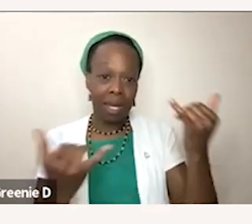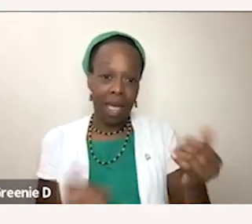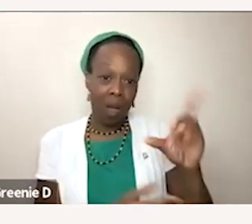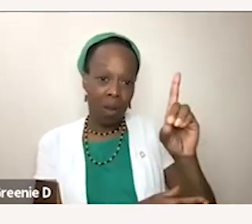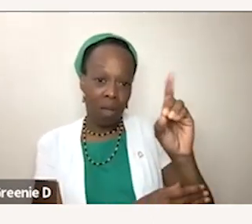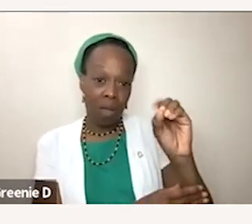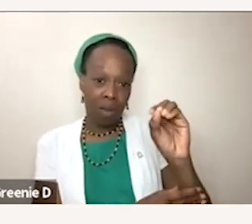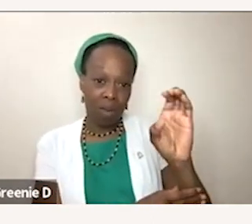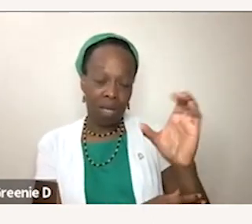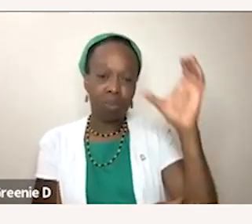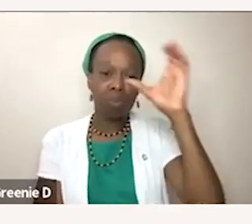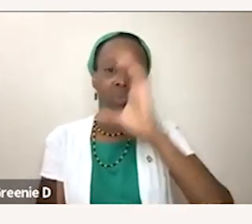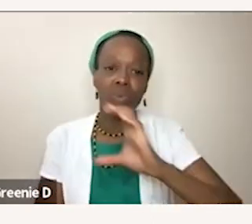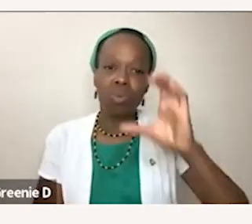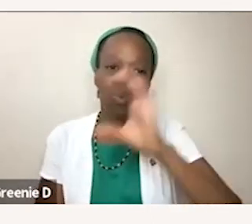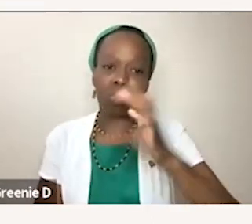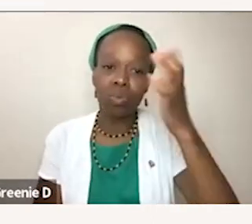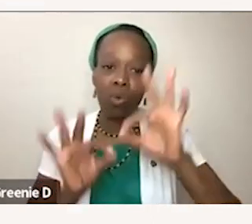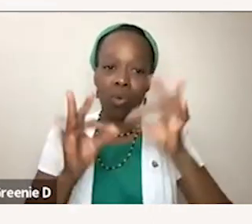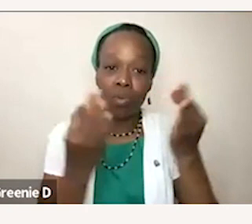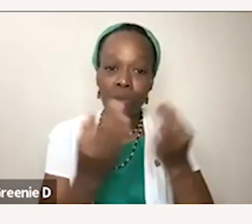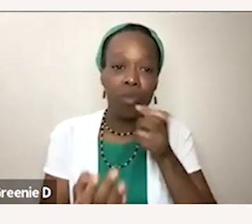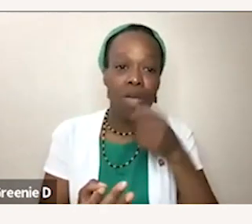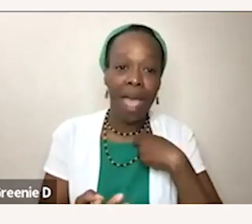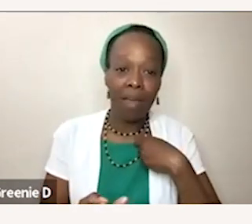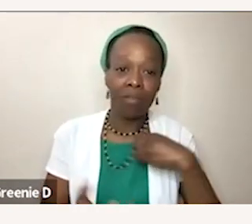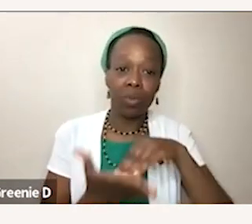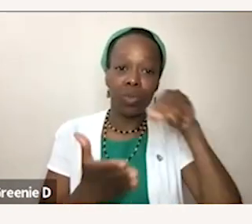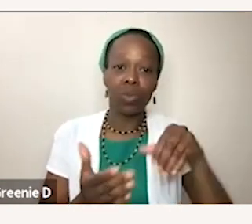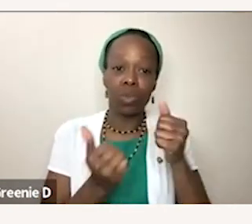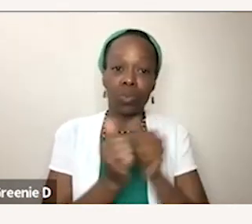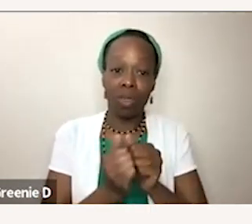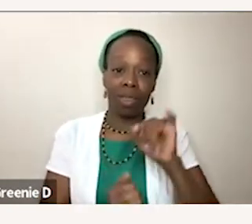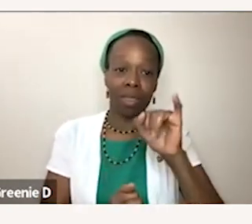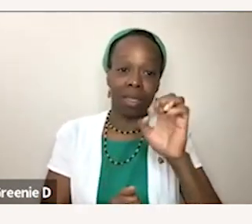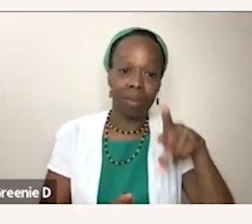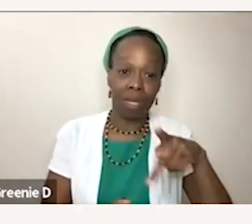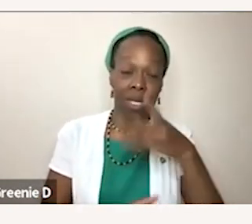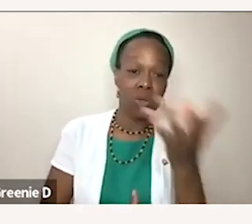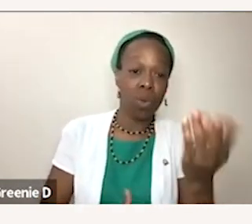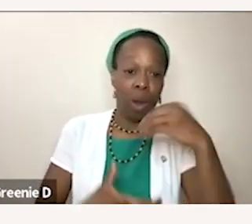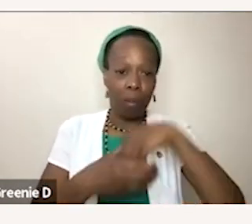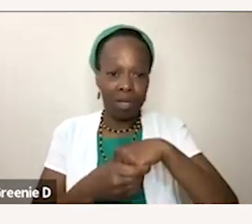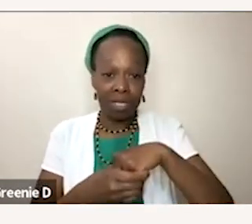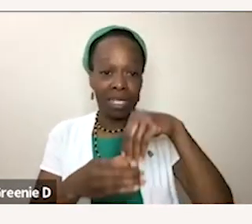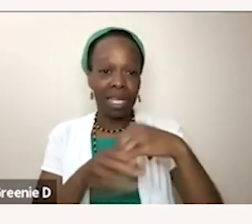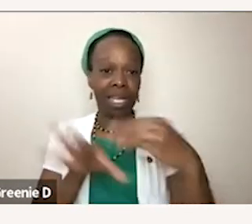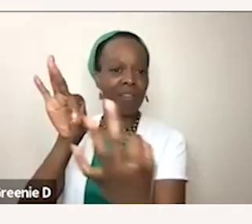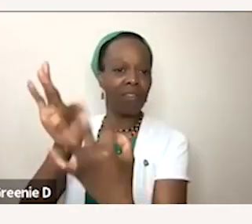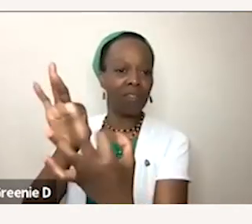for families who have current students with IEPs to participate in a feedback